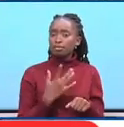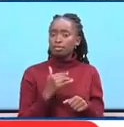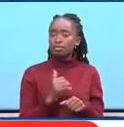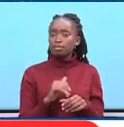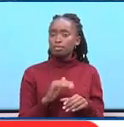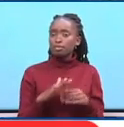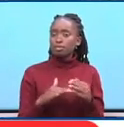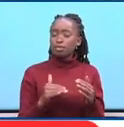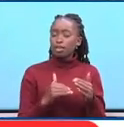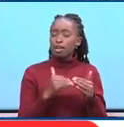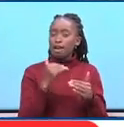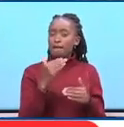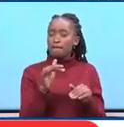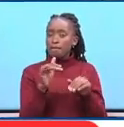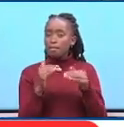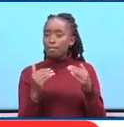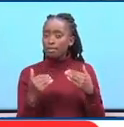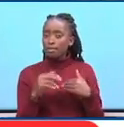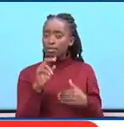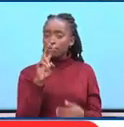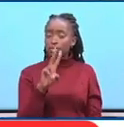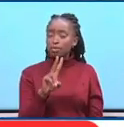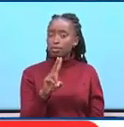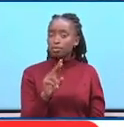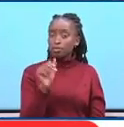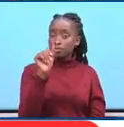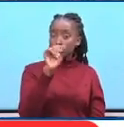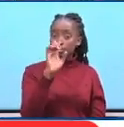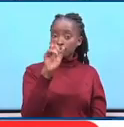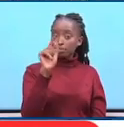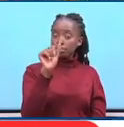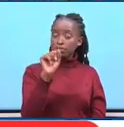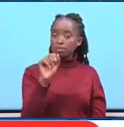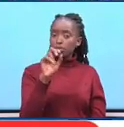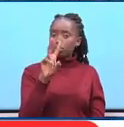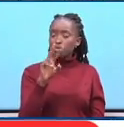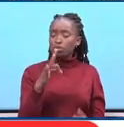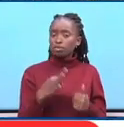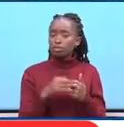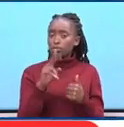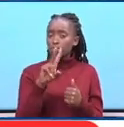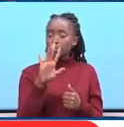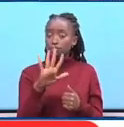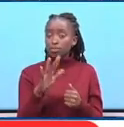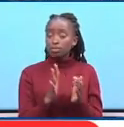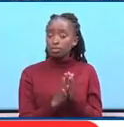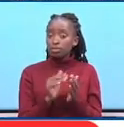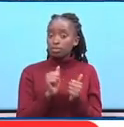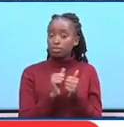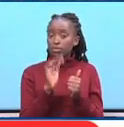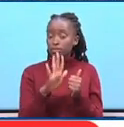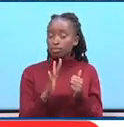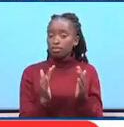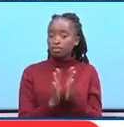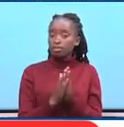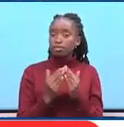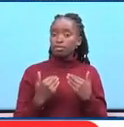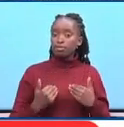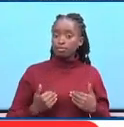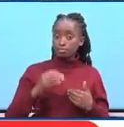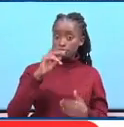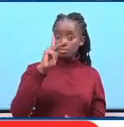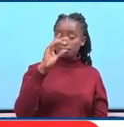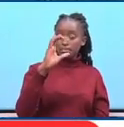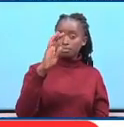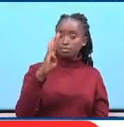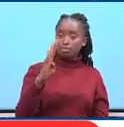two sets to secure a 28-26, 25-17 and 25-15 victory. KCB is now expected to come